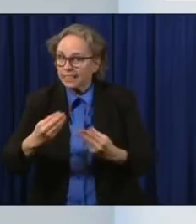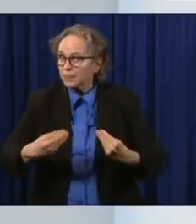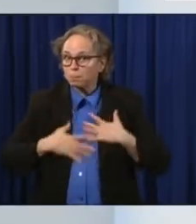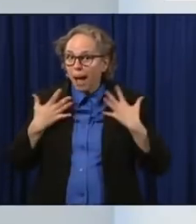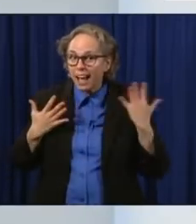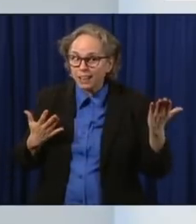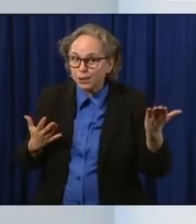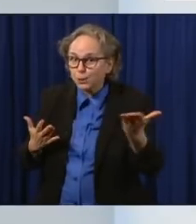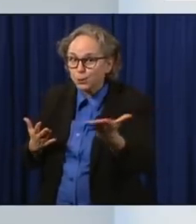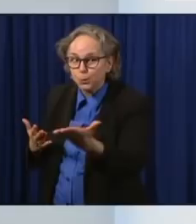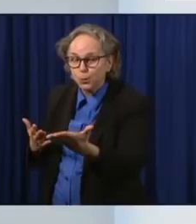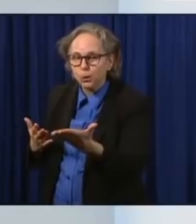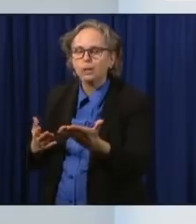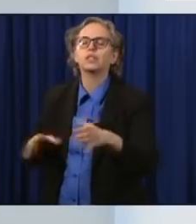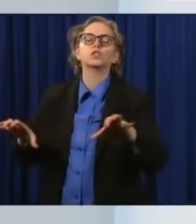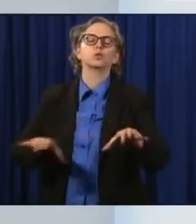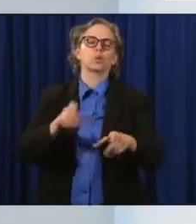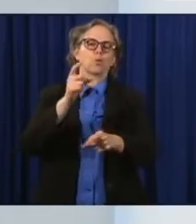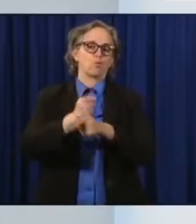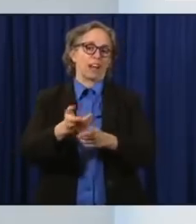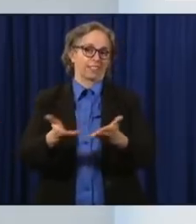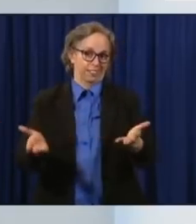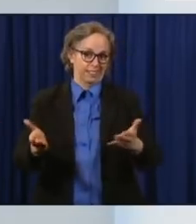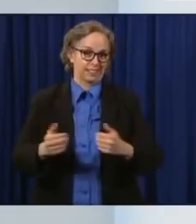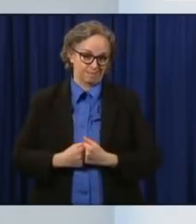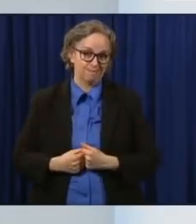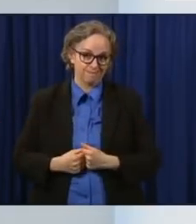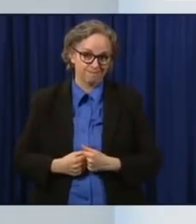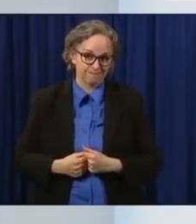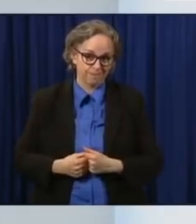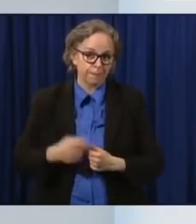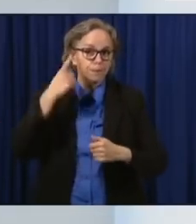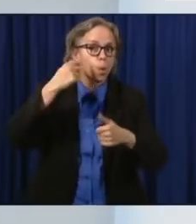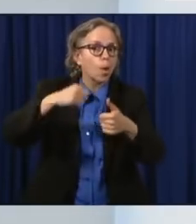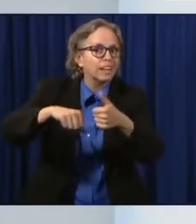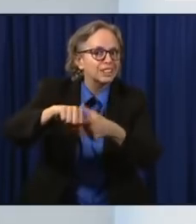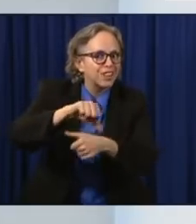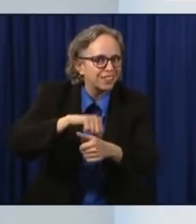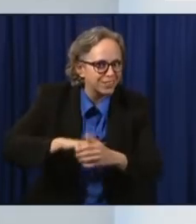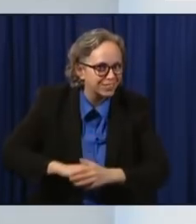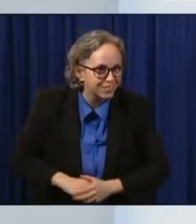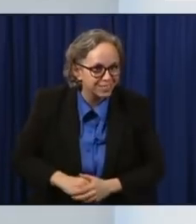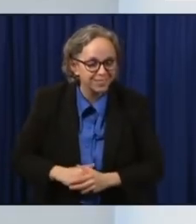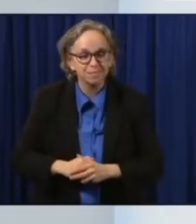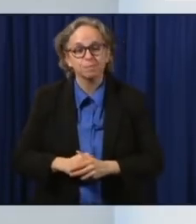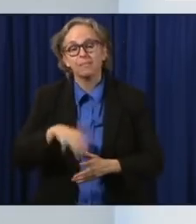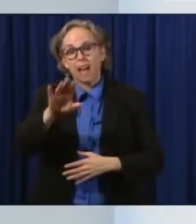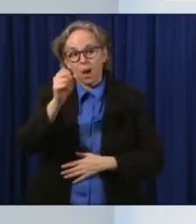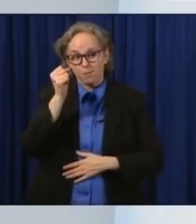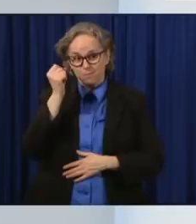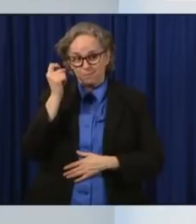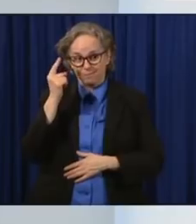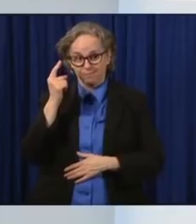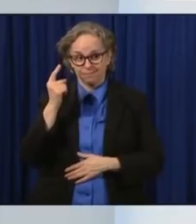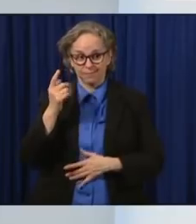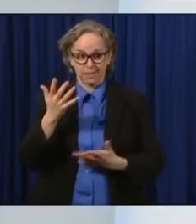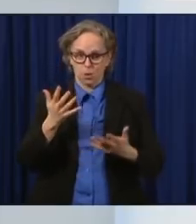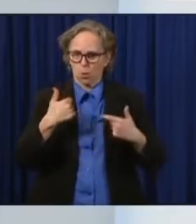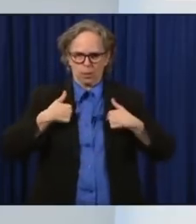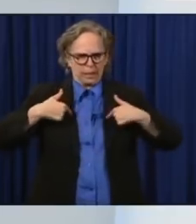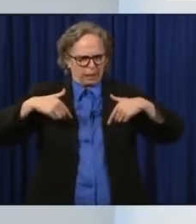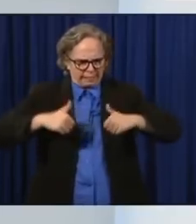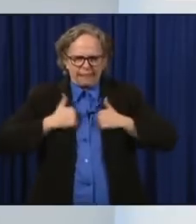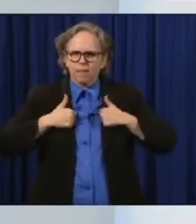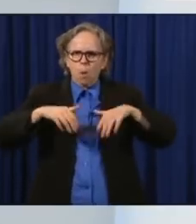each other. And that's not just true now. A great society of